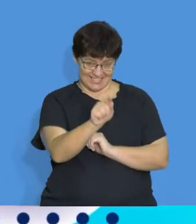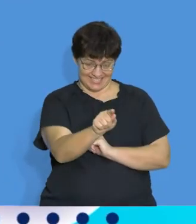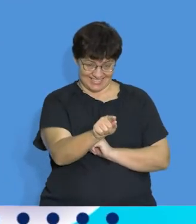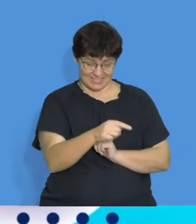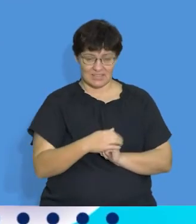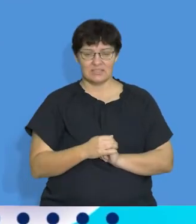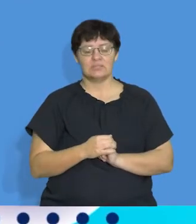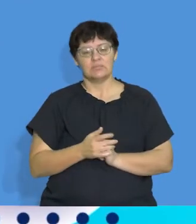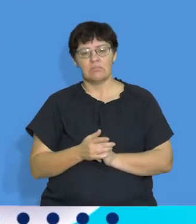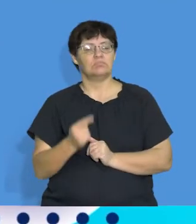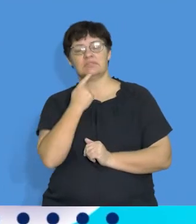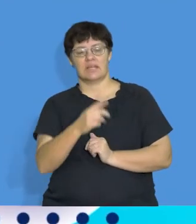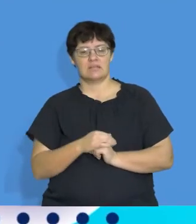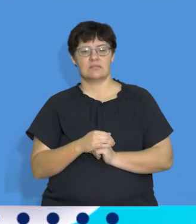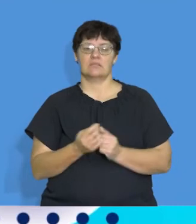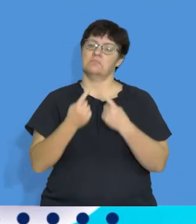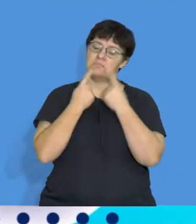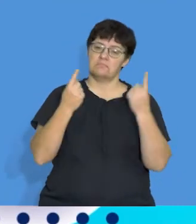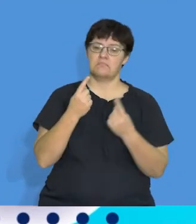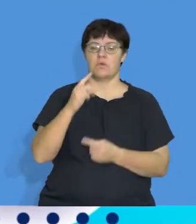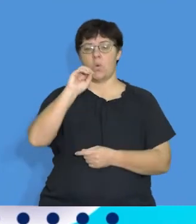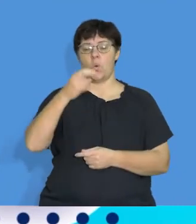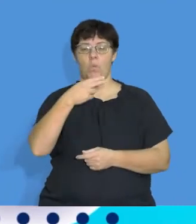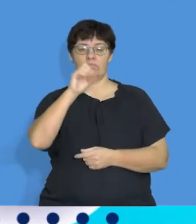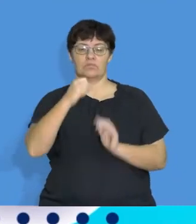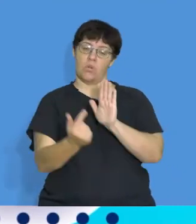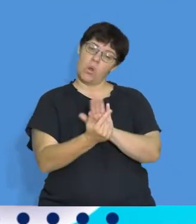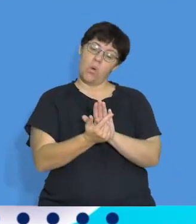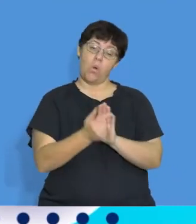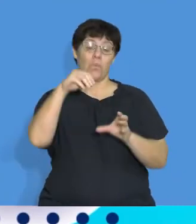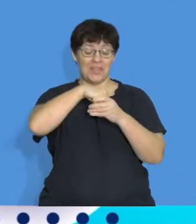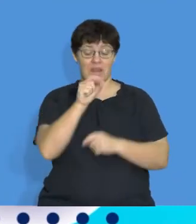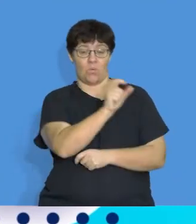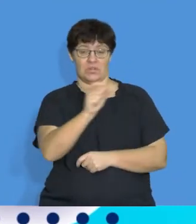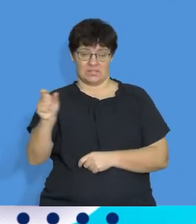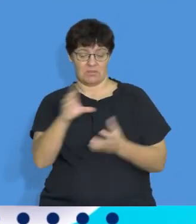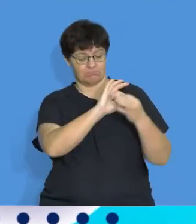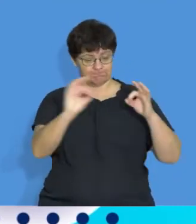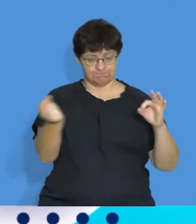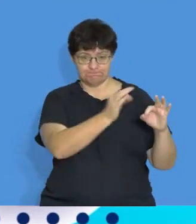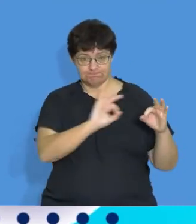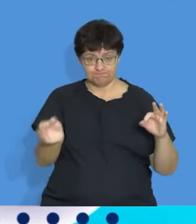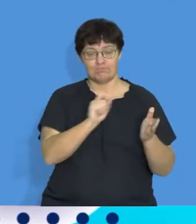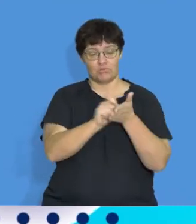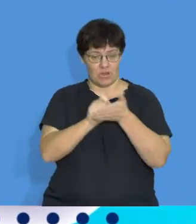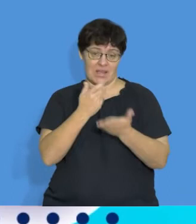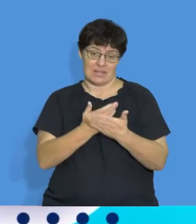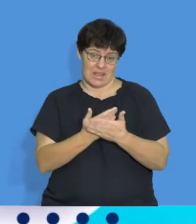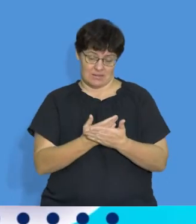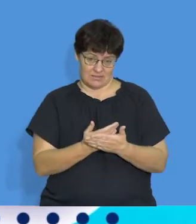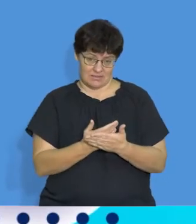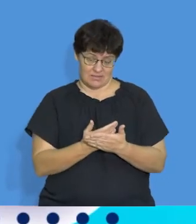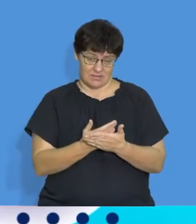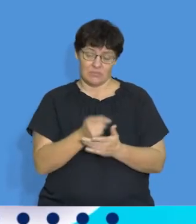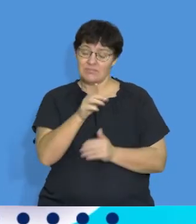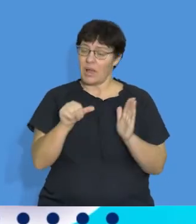the question may come and say, state Ohm's law in words. So you must be able to state the Ohm's law. Very, very important are the key